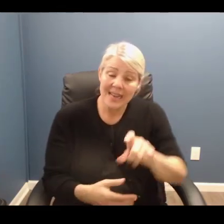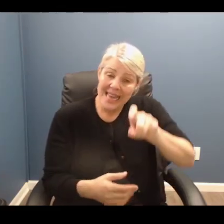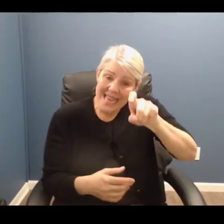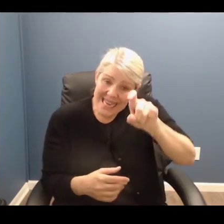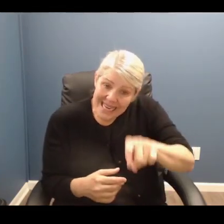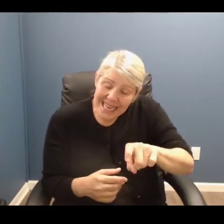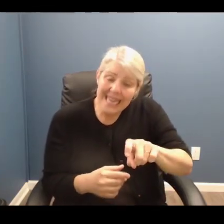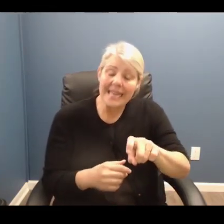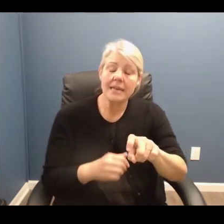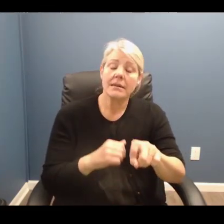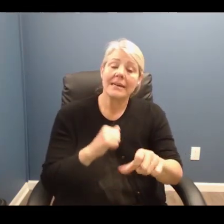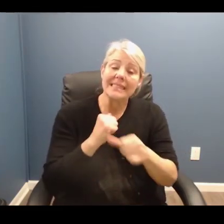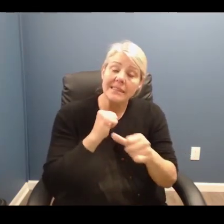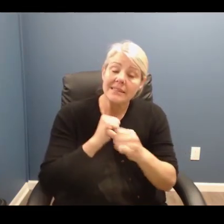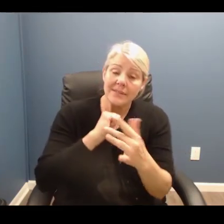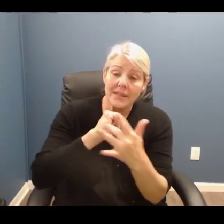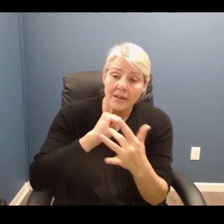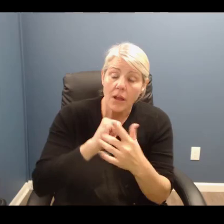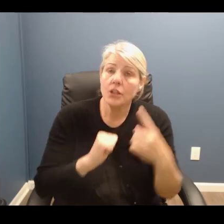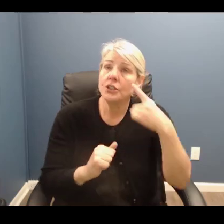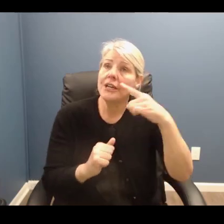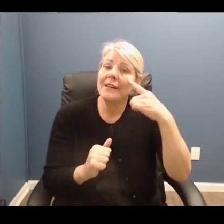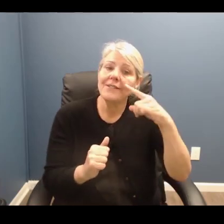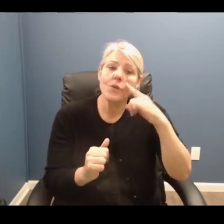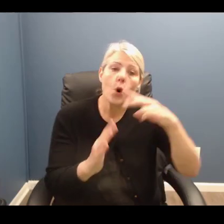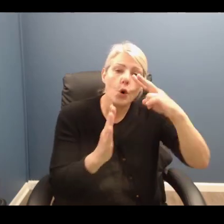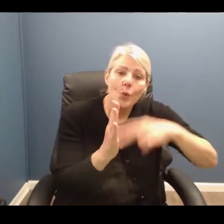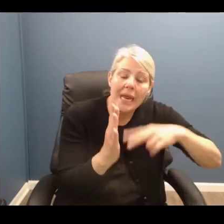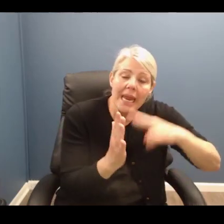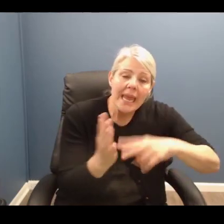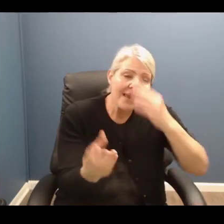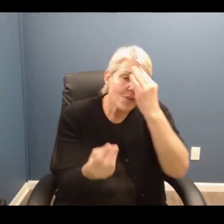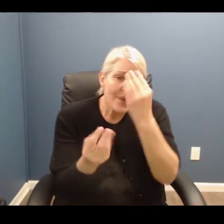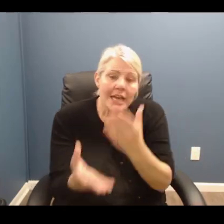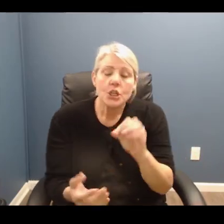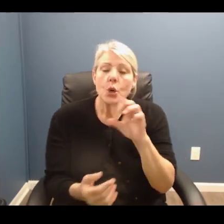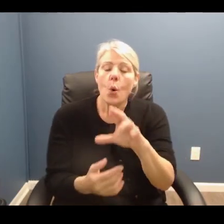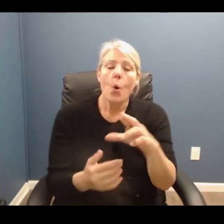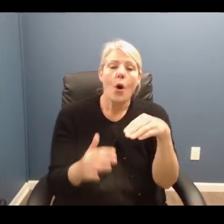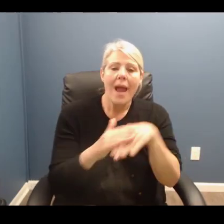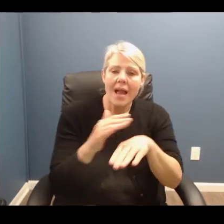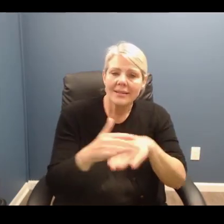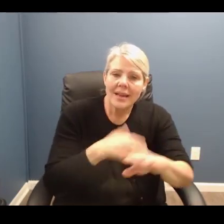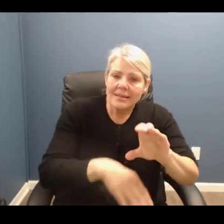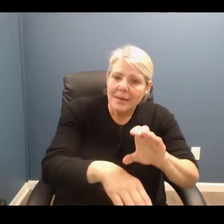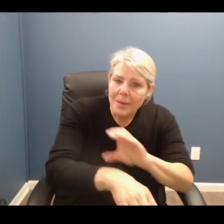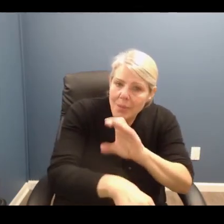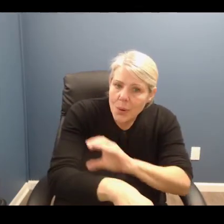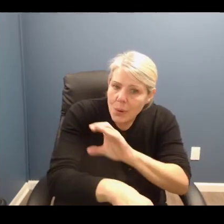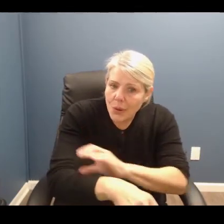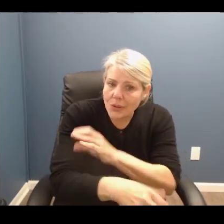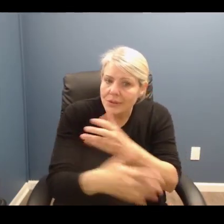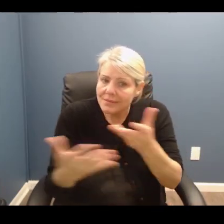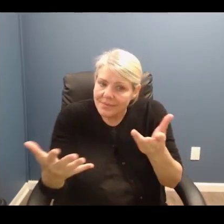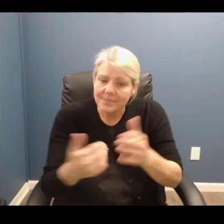AT for written communication, computer access, or for augmentative or alternative communication devices?